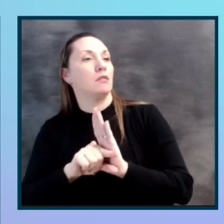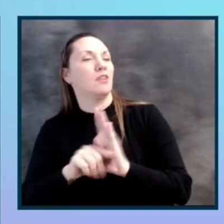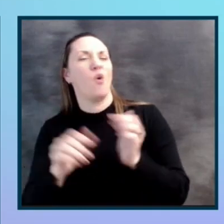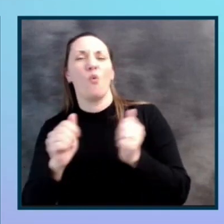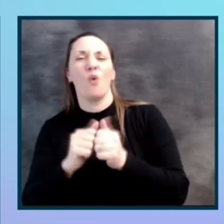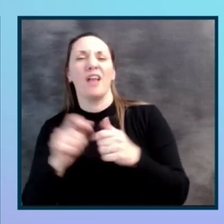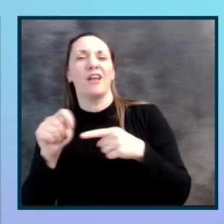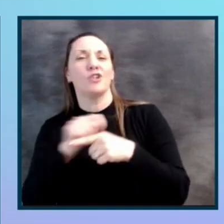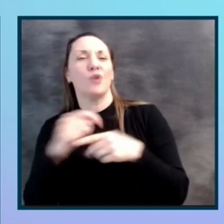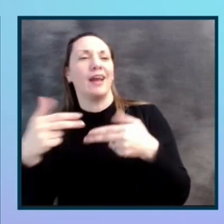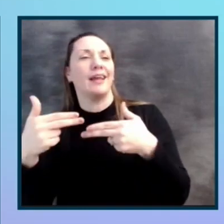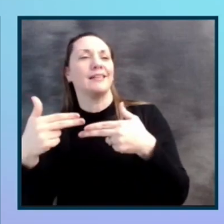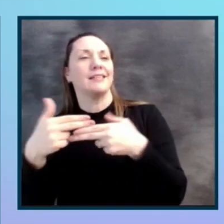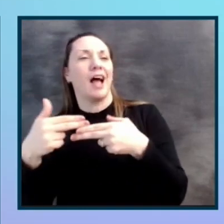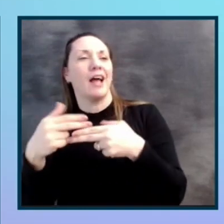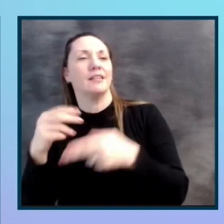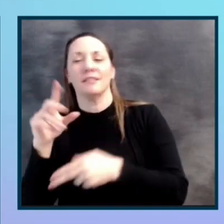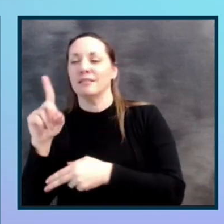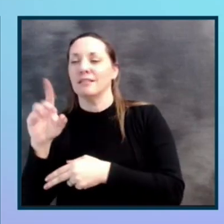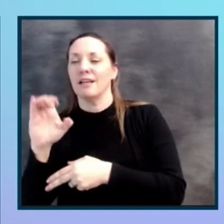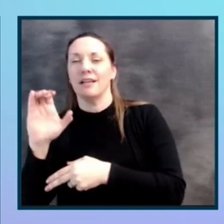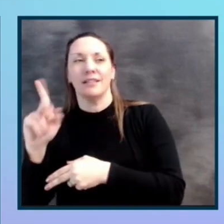decks, or videos?